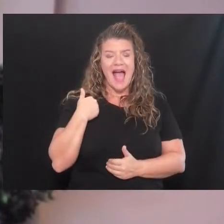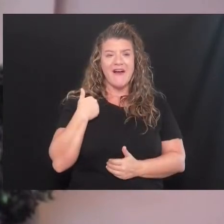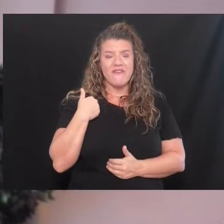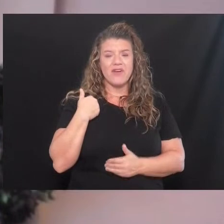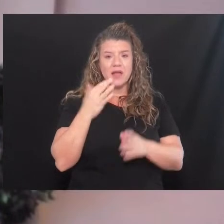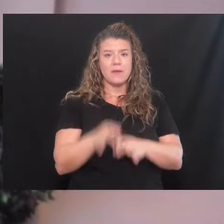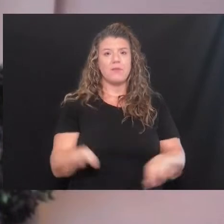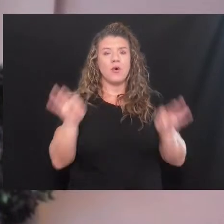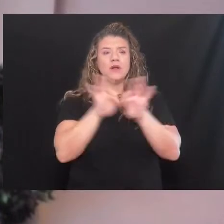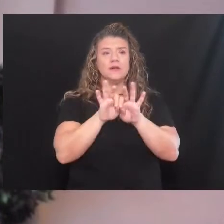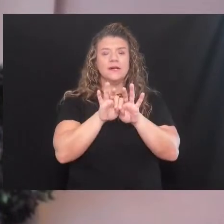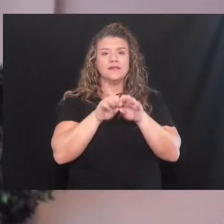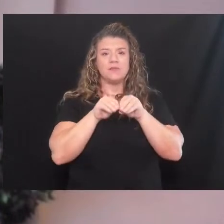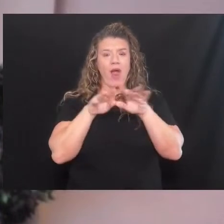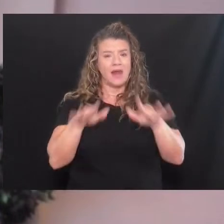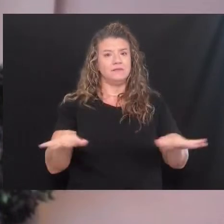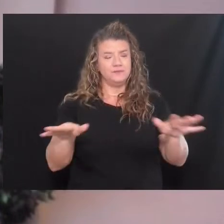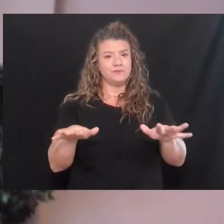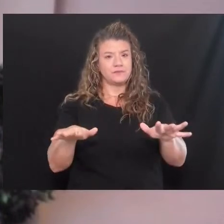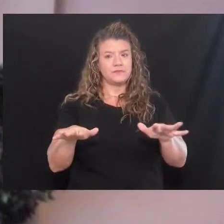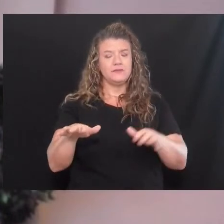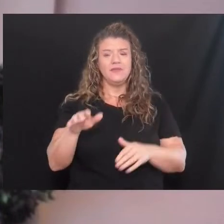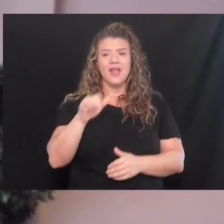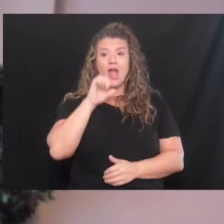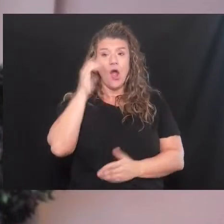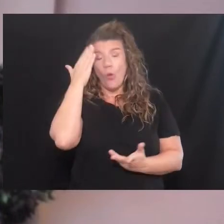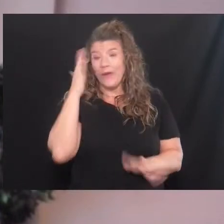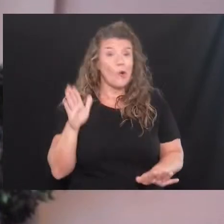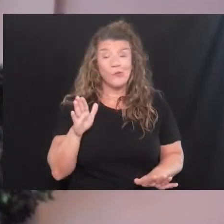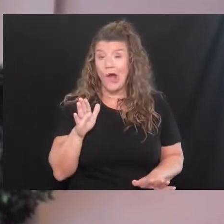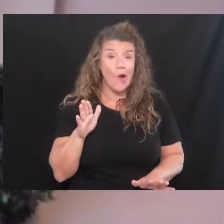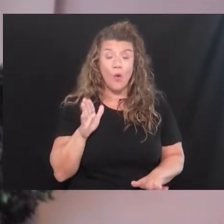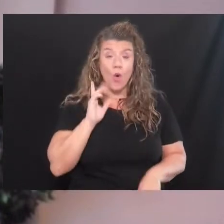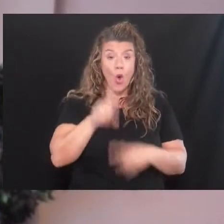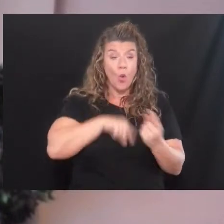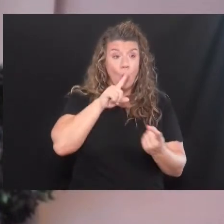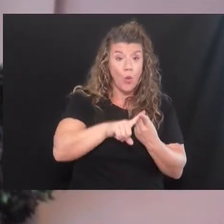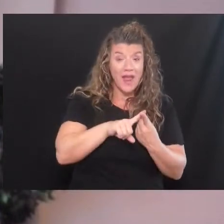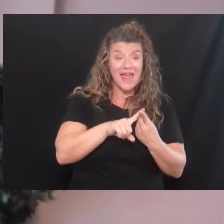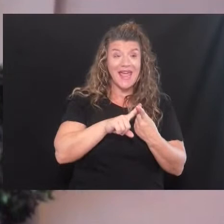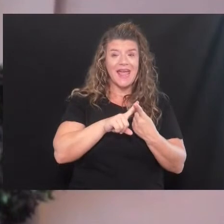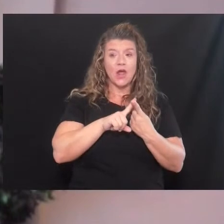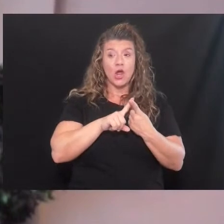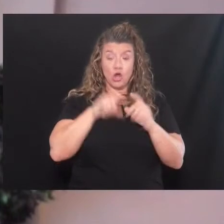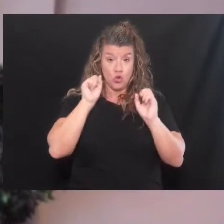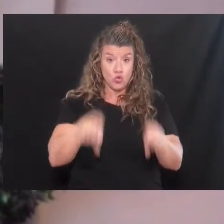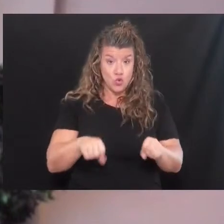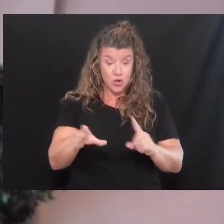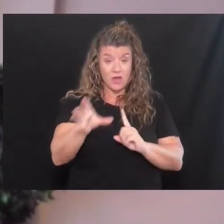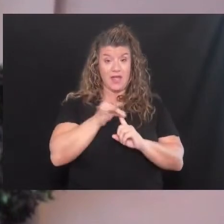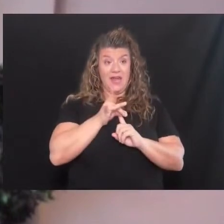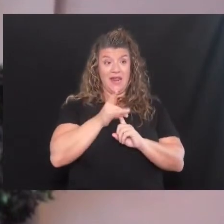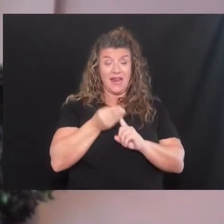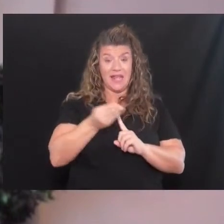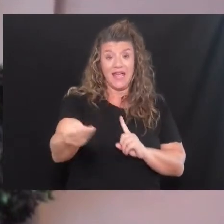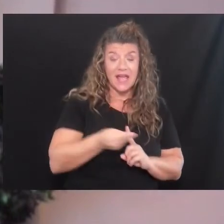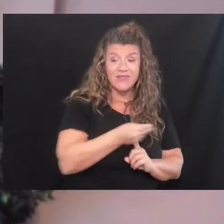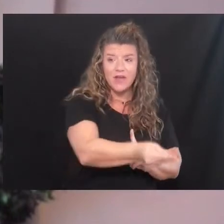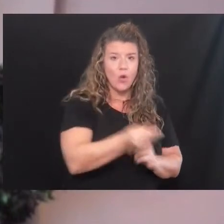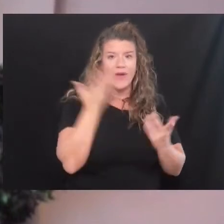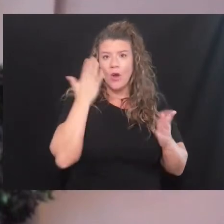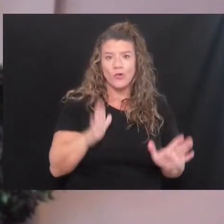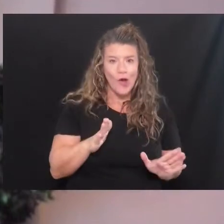substantial evidence of spread. And we don't know when we could express the Delta variant. As we've said, the Delta